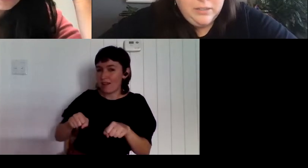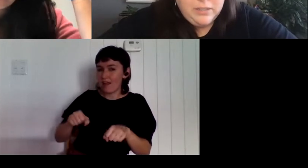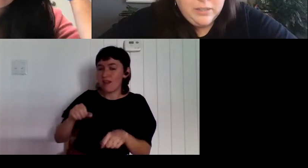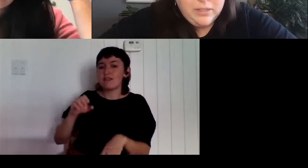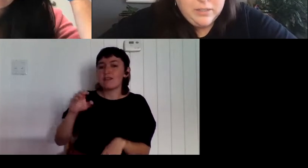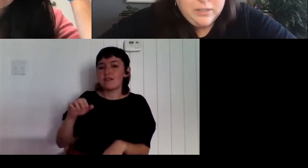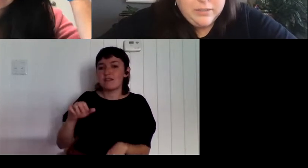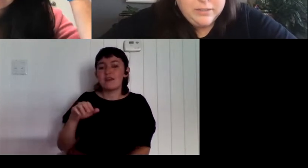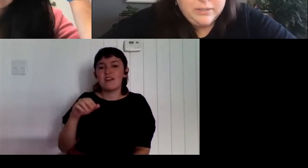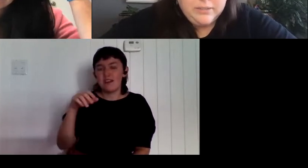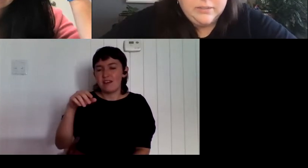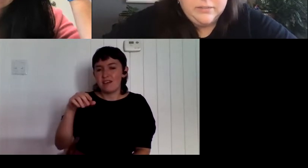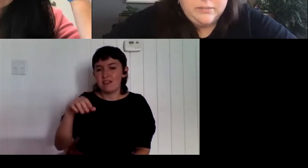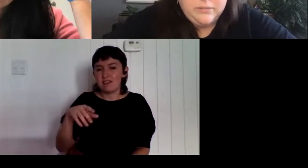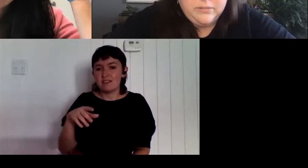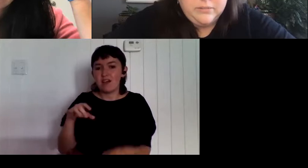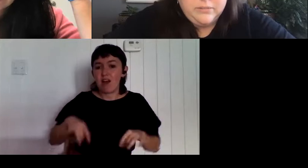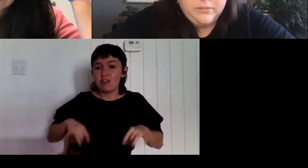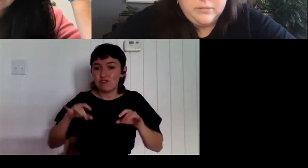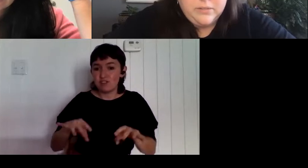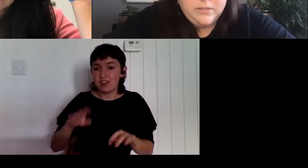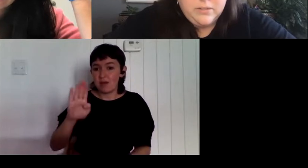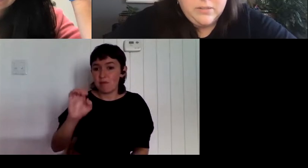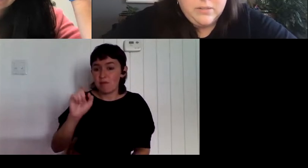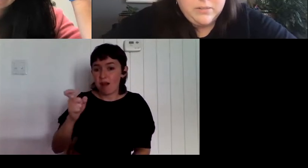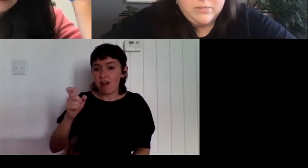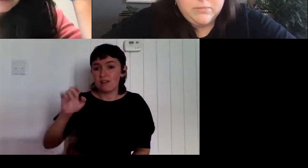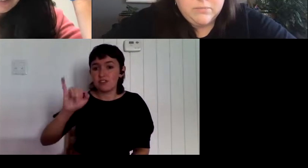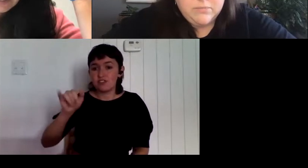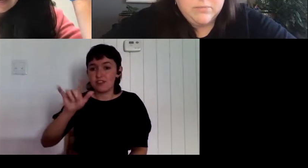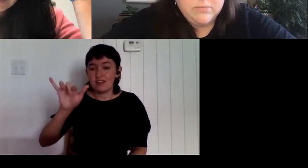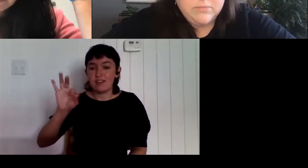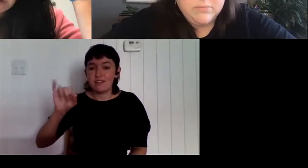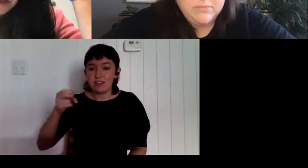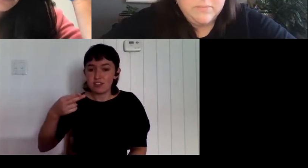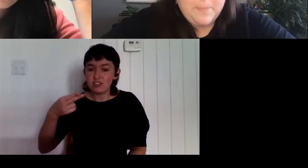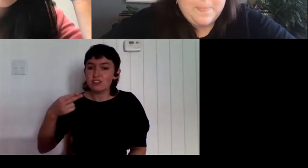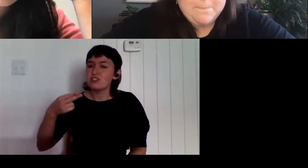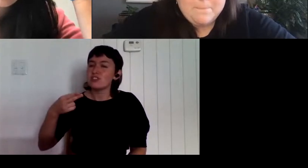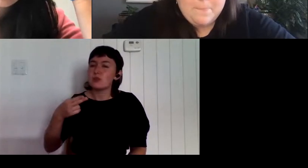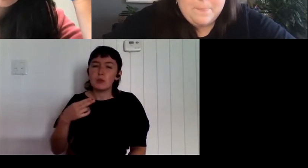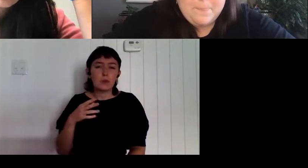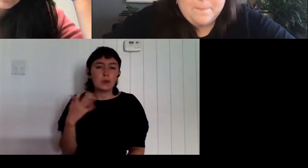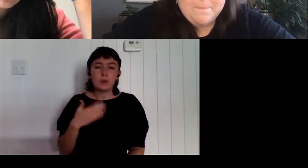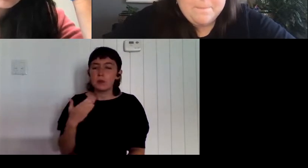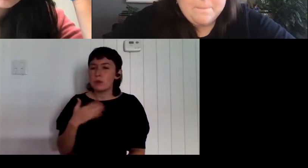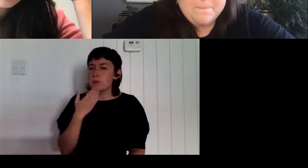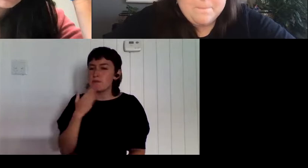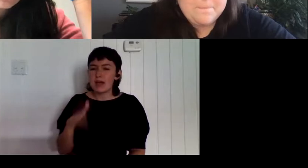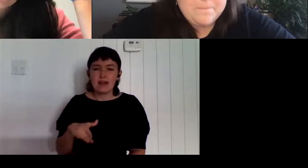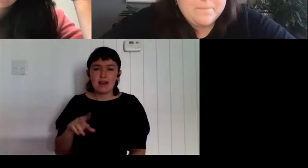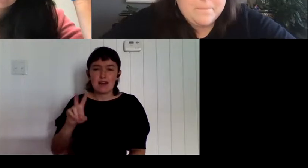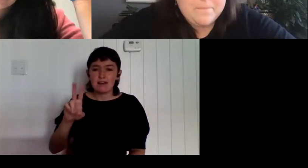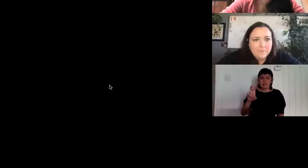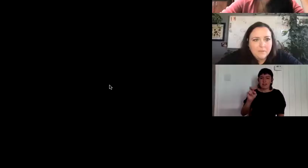touch. Um, because it is truly and utterly venomous and bad. Uh, it looks like this